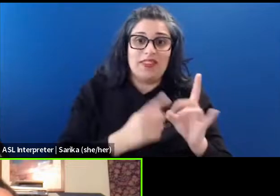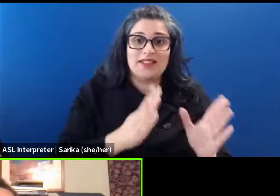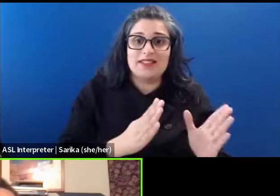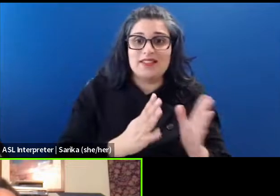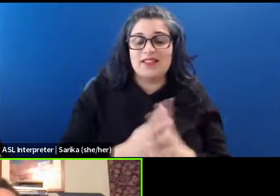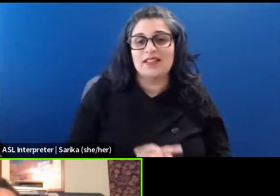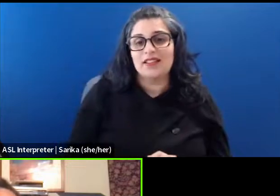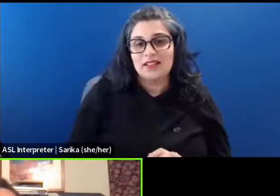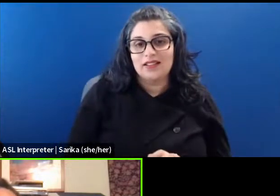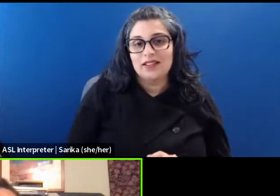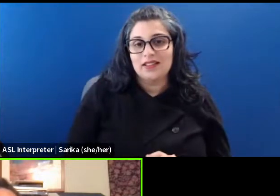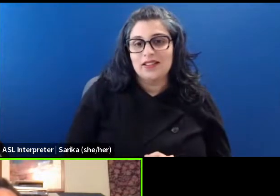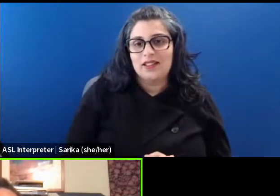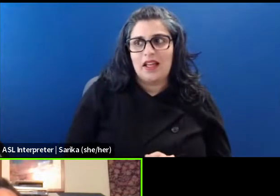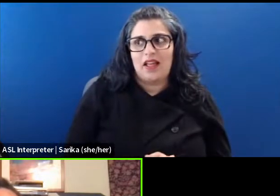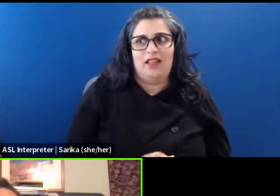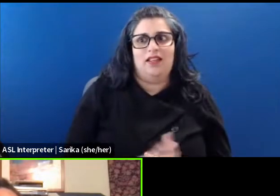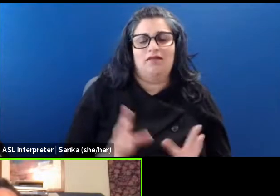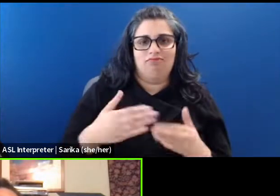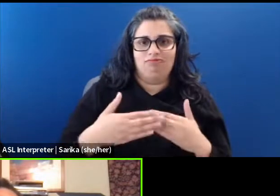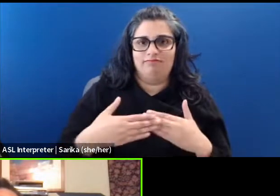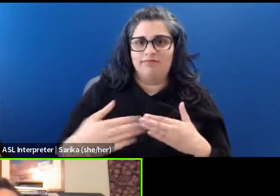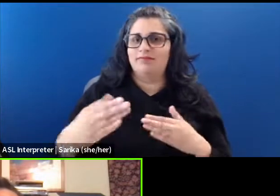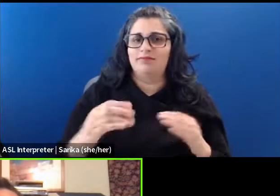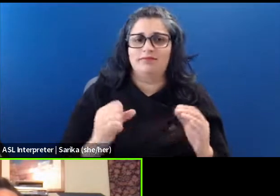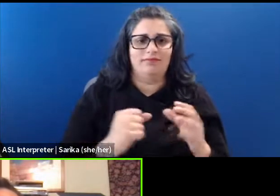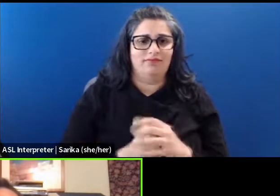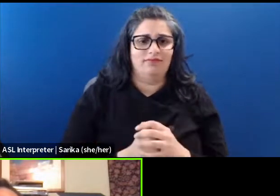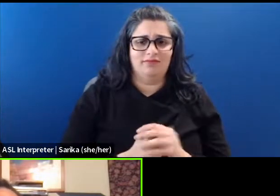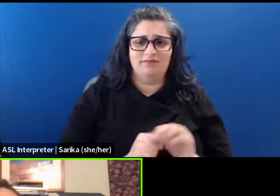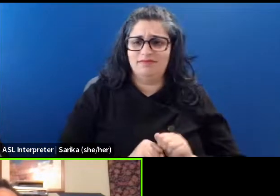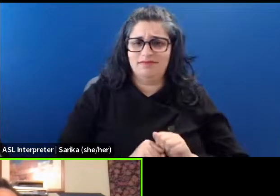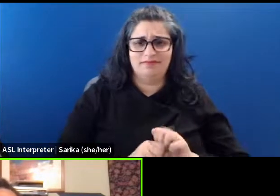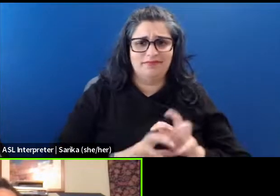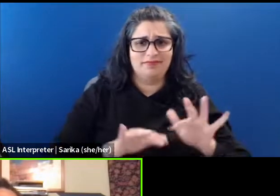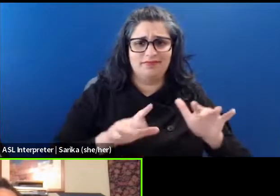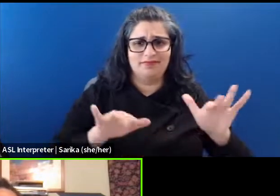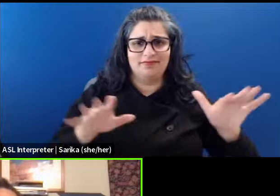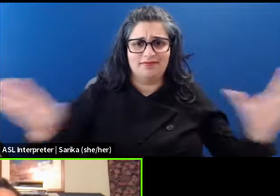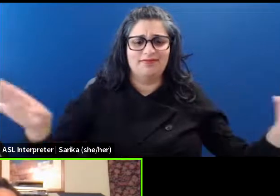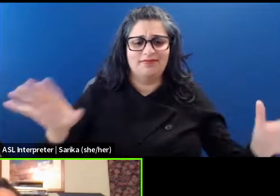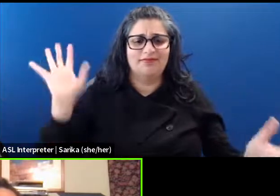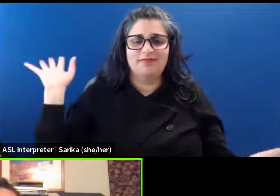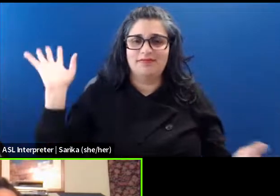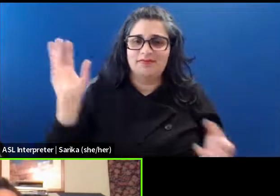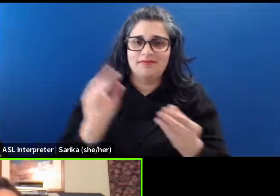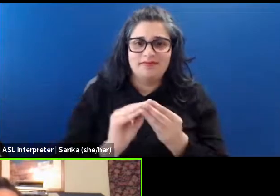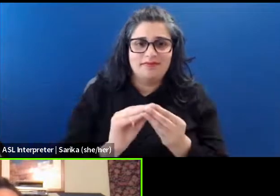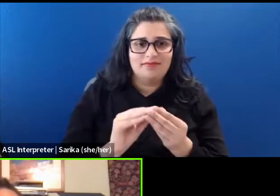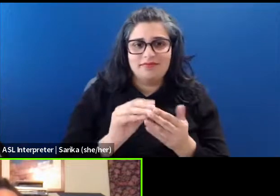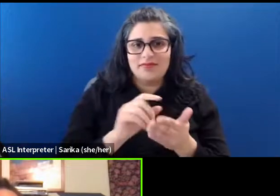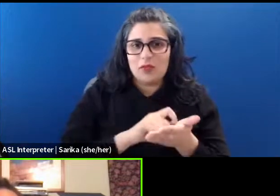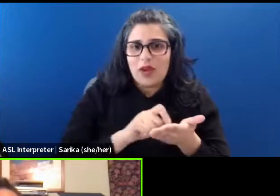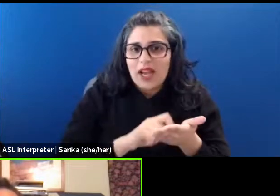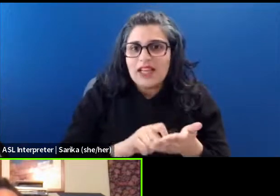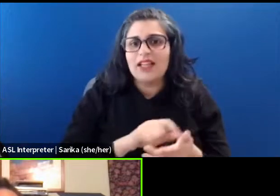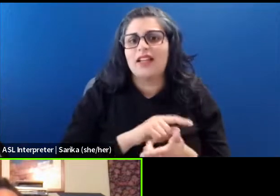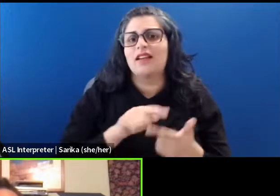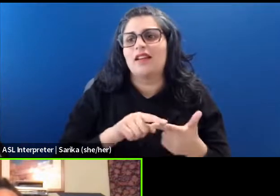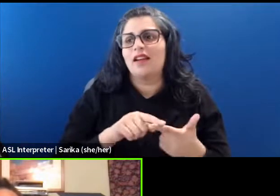And there's been an explosion of anthologies and writings about